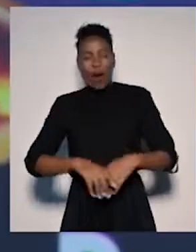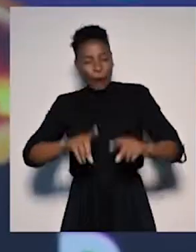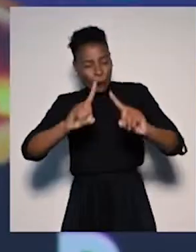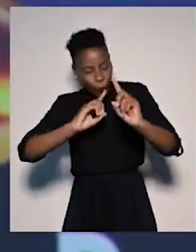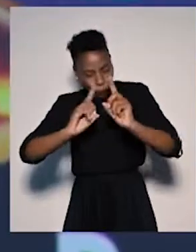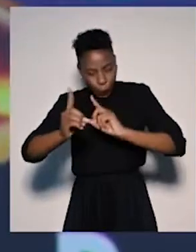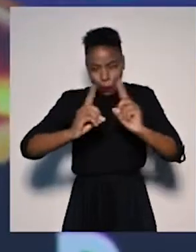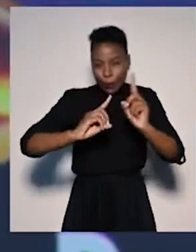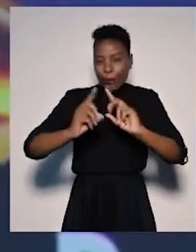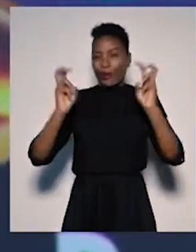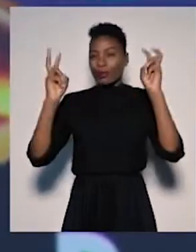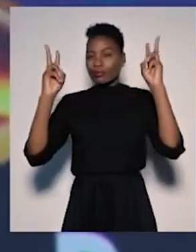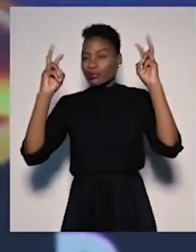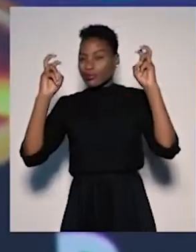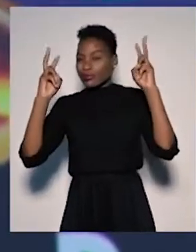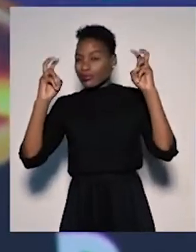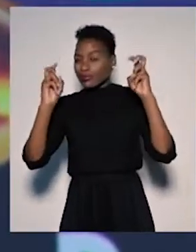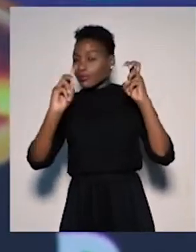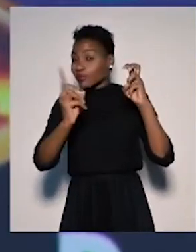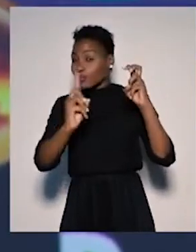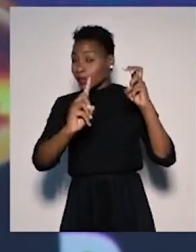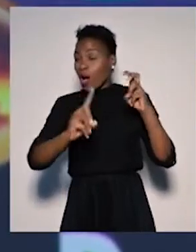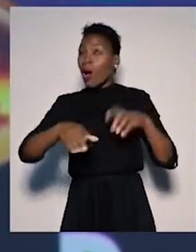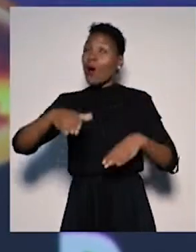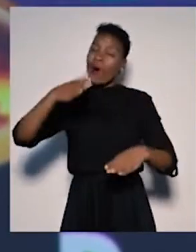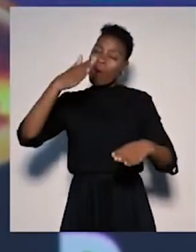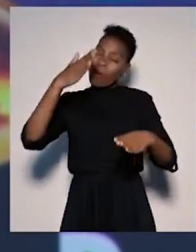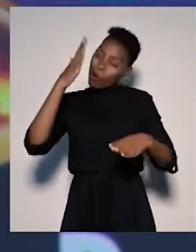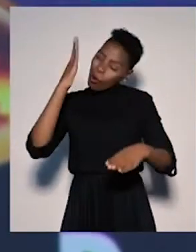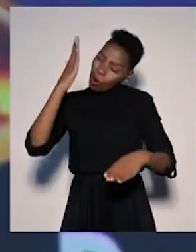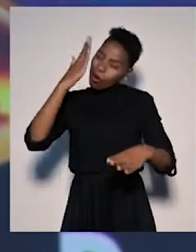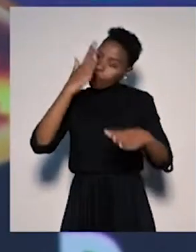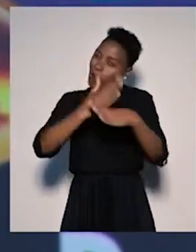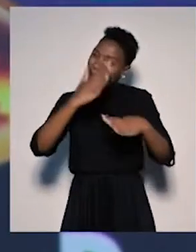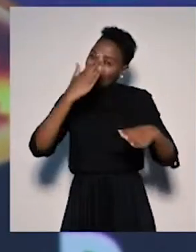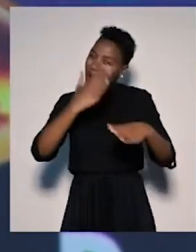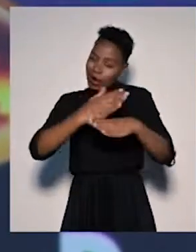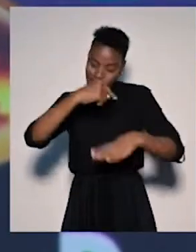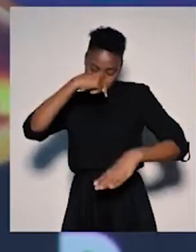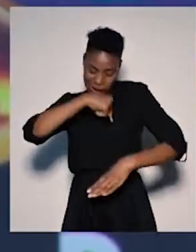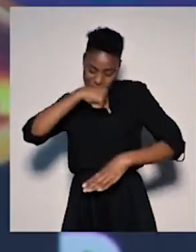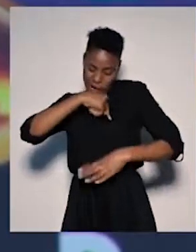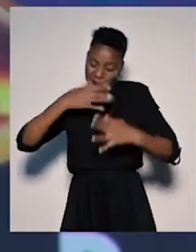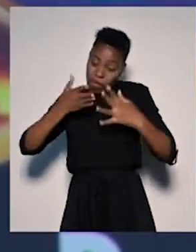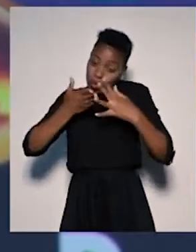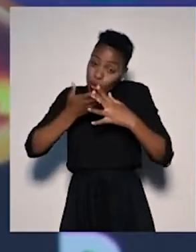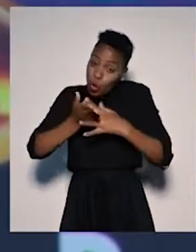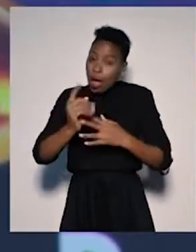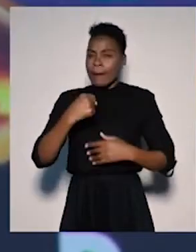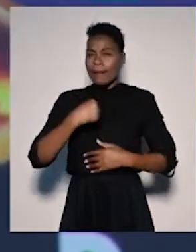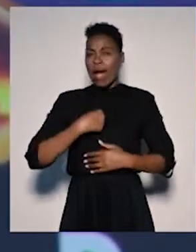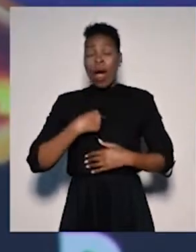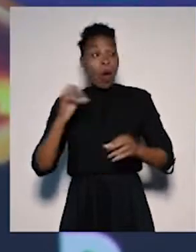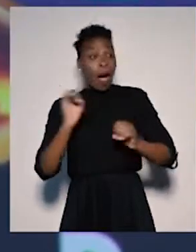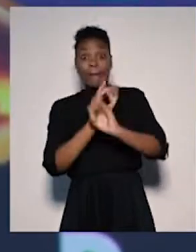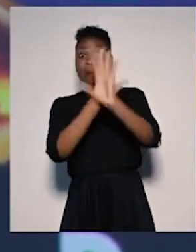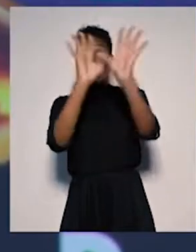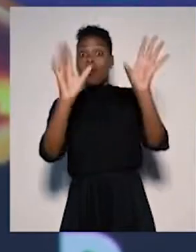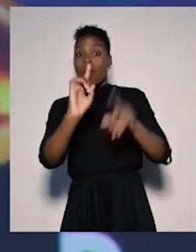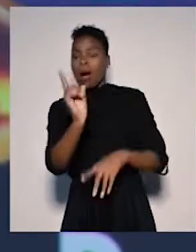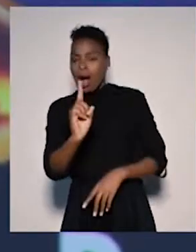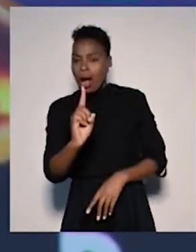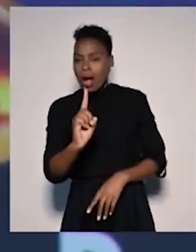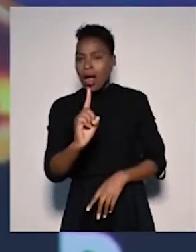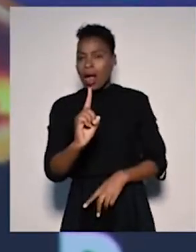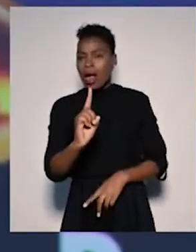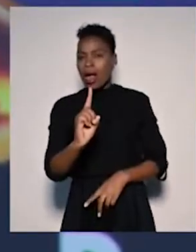the theme, God is working in me and through me. And what we explored